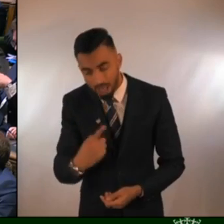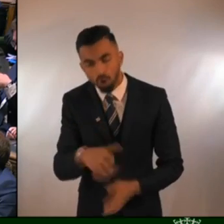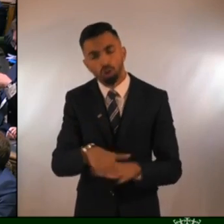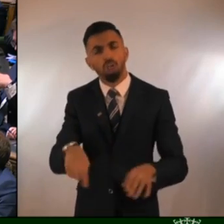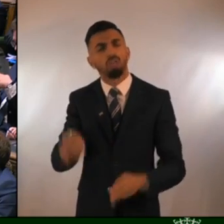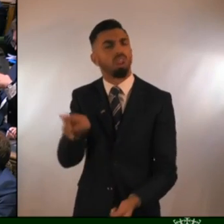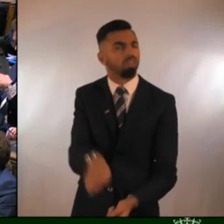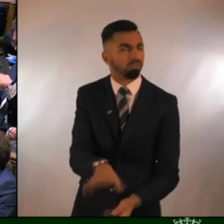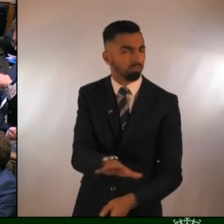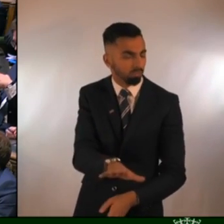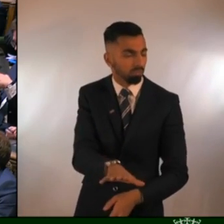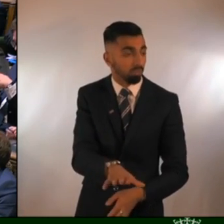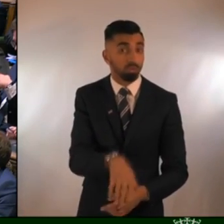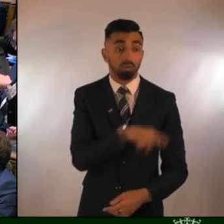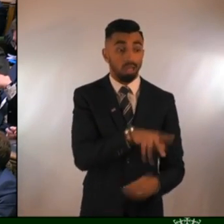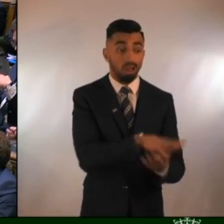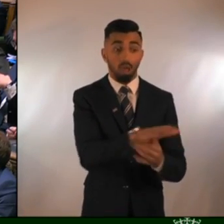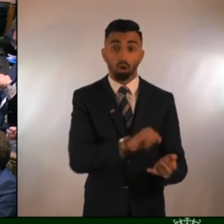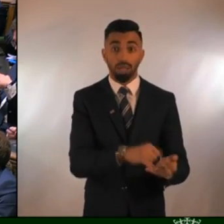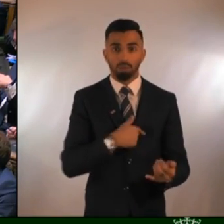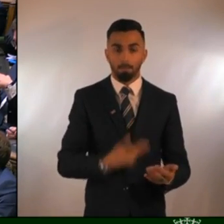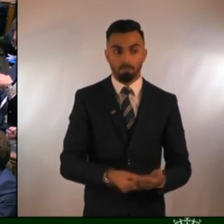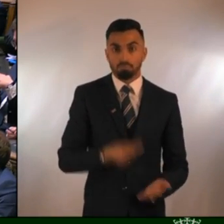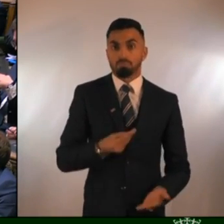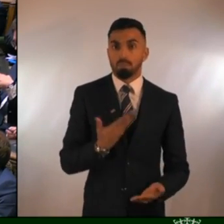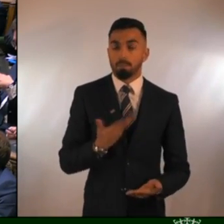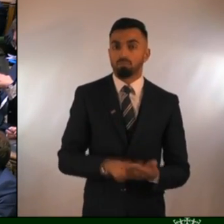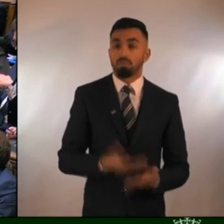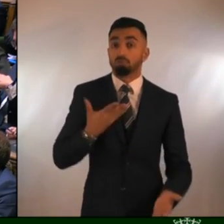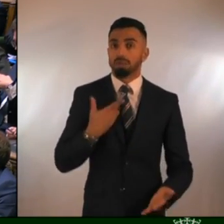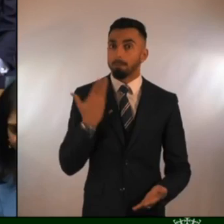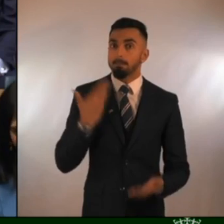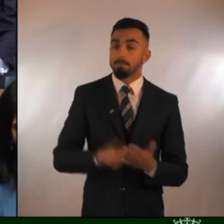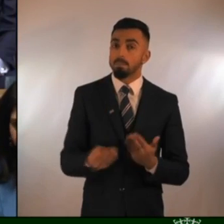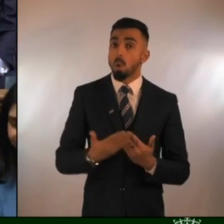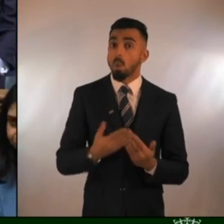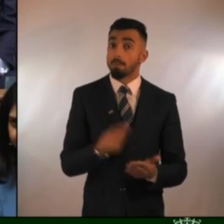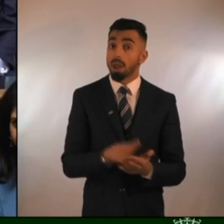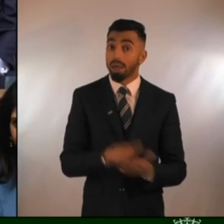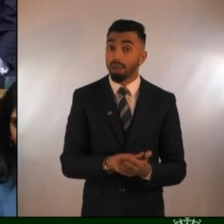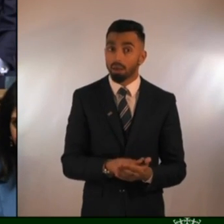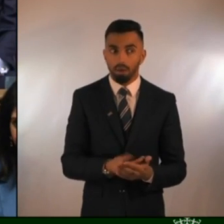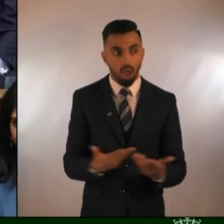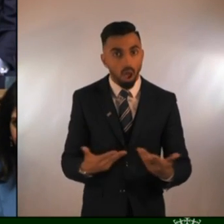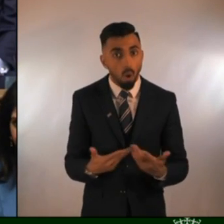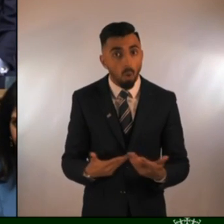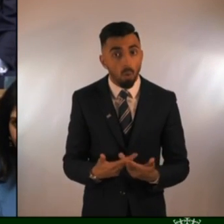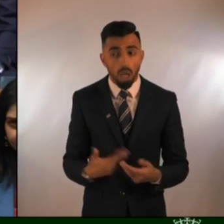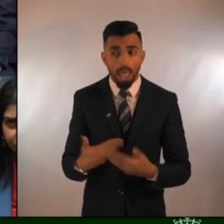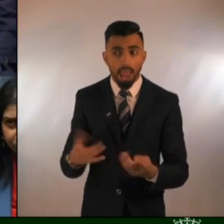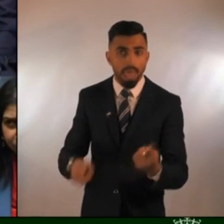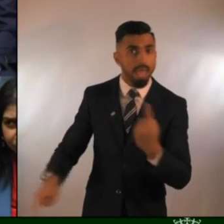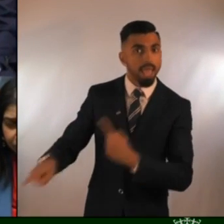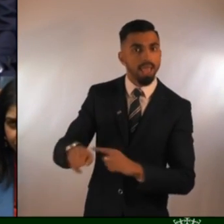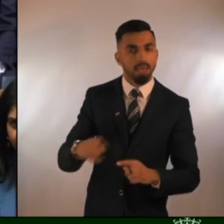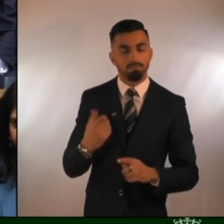further funds for the NHS, I'm announcing a package of measures today to clamp down on aggressive tax avoidance, evasion and